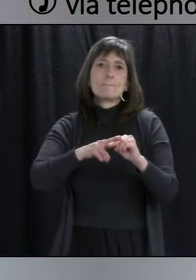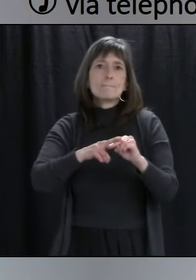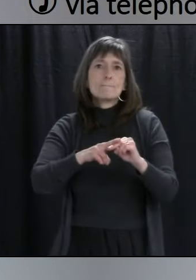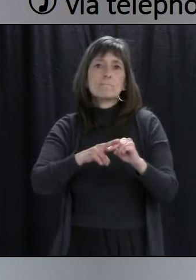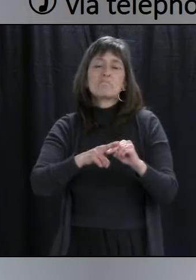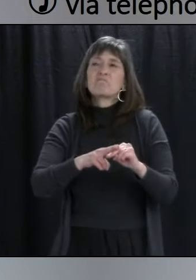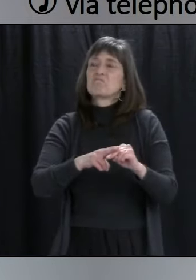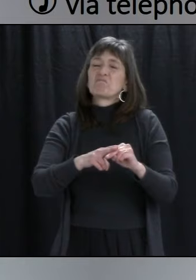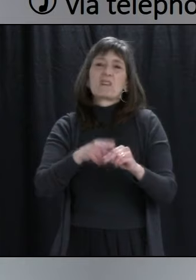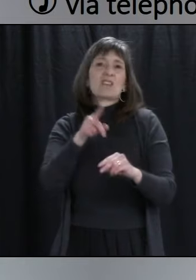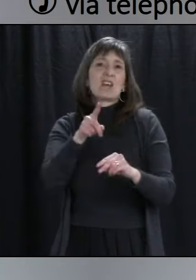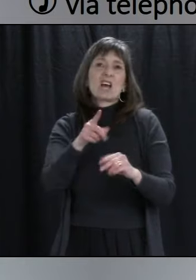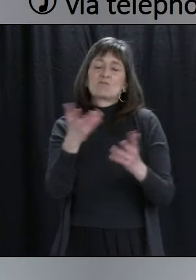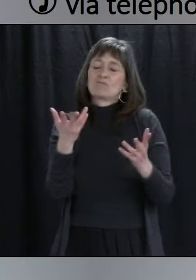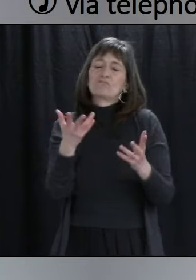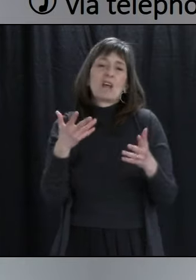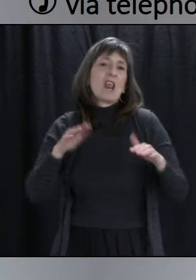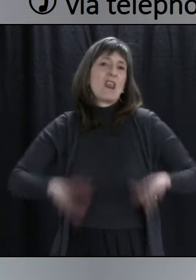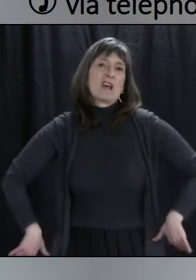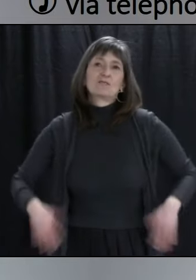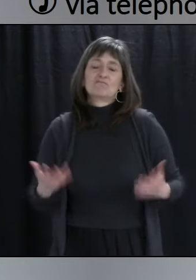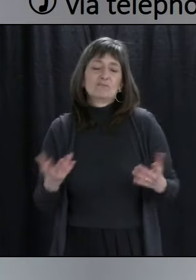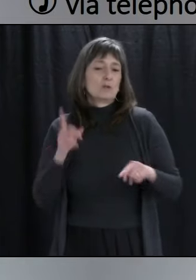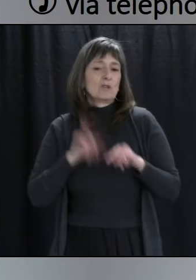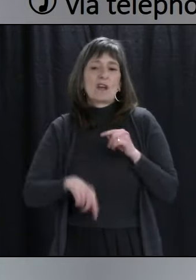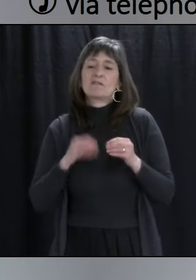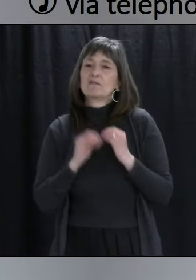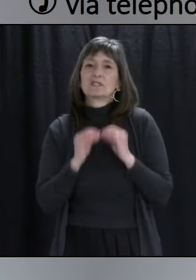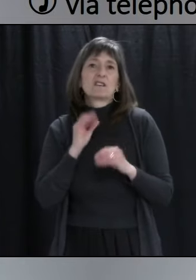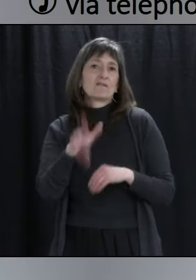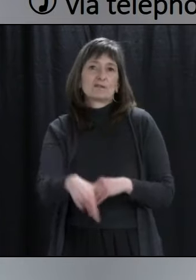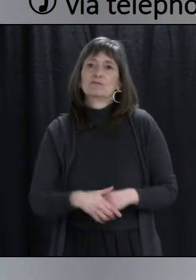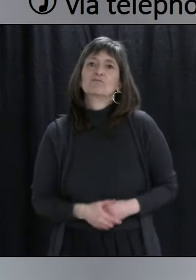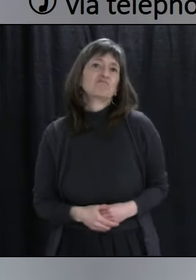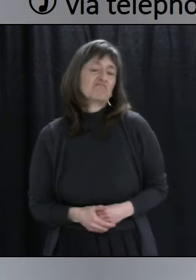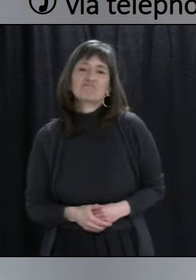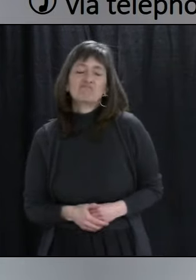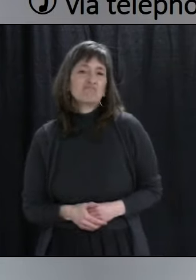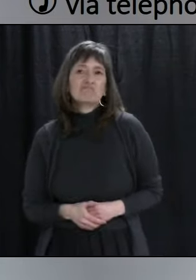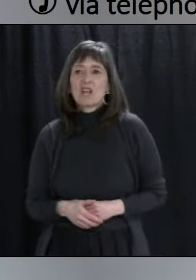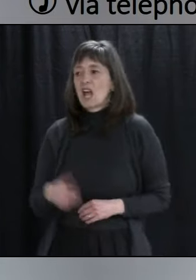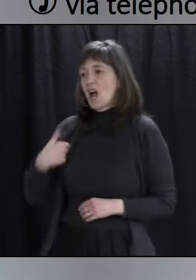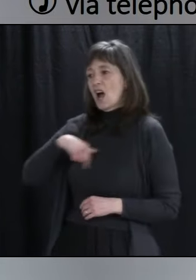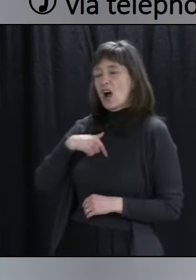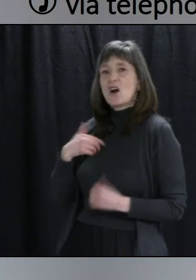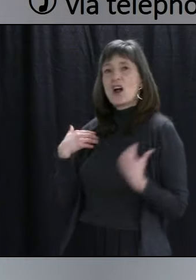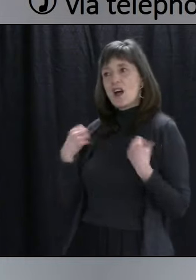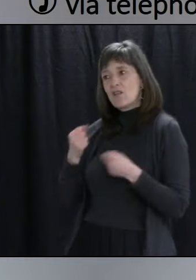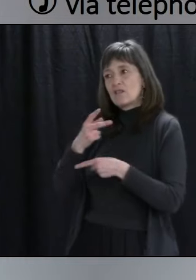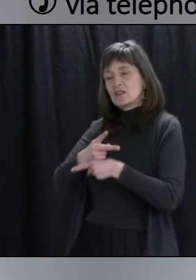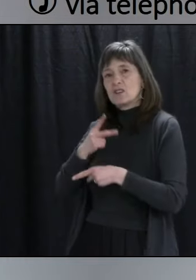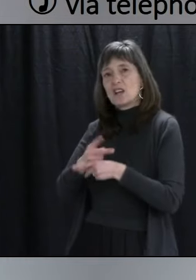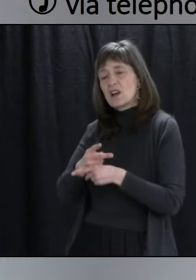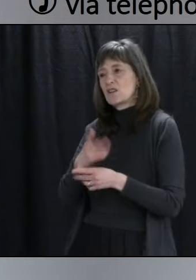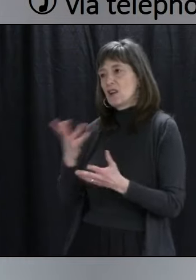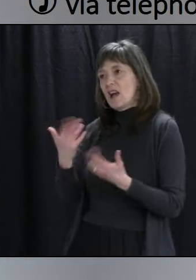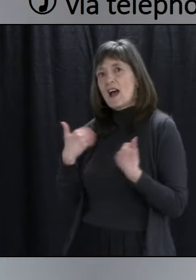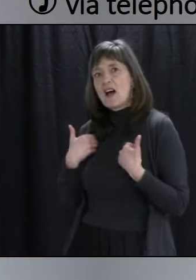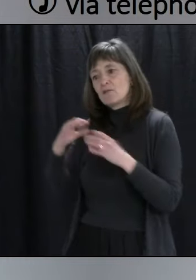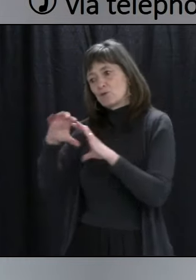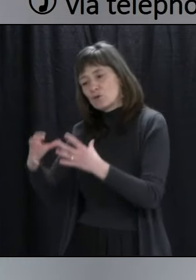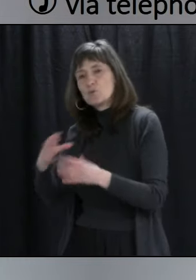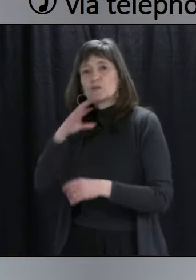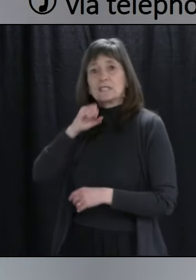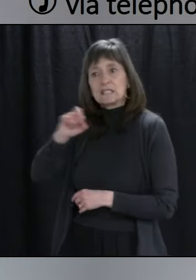now. Our healthcare system houses our most vulnerable people, and the Premier has given examples of this. I want